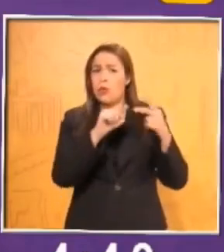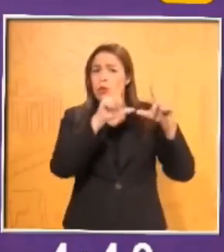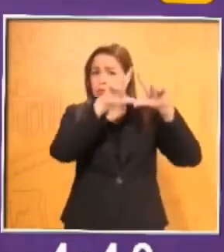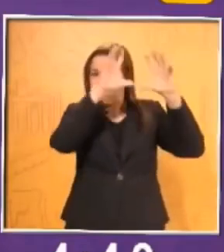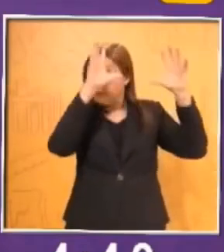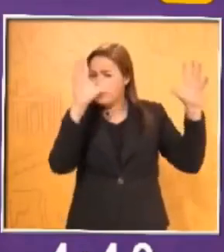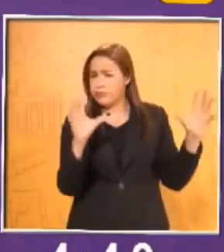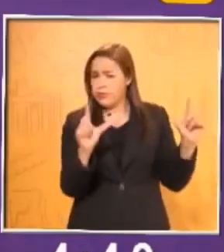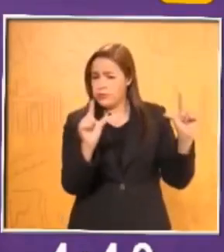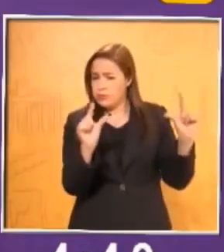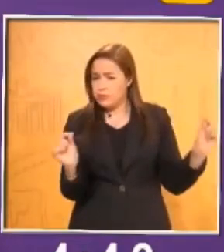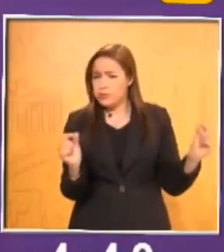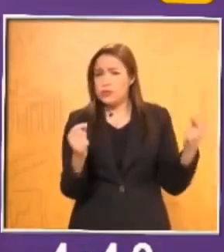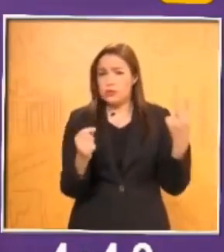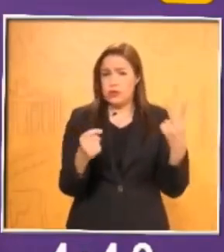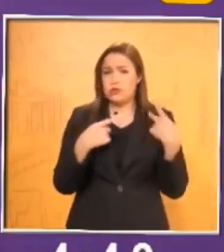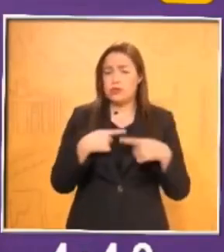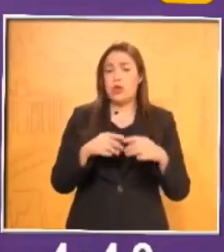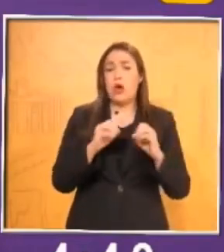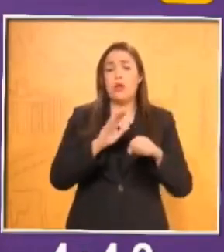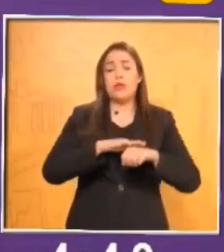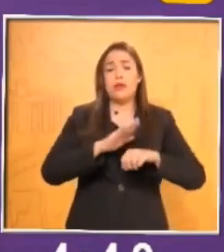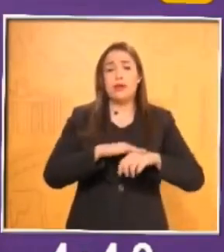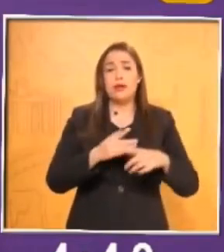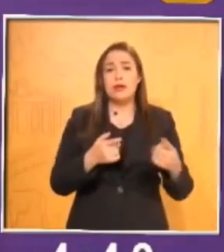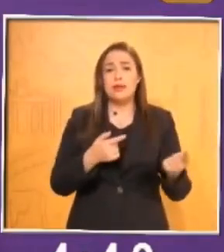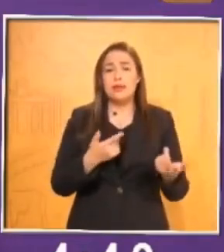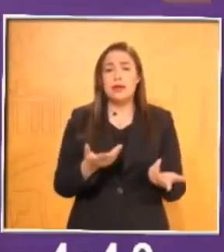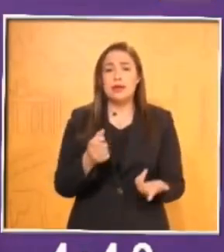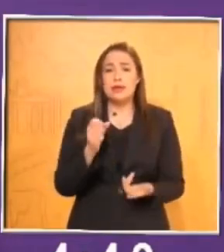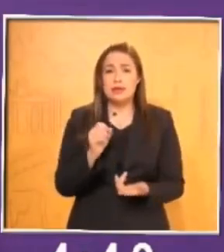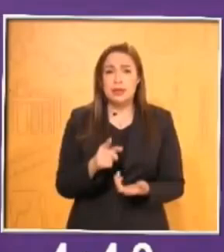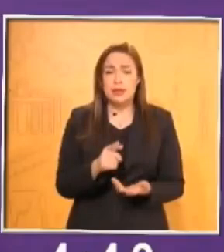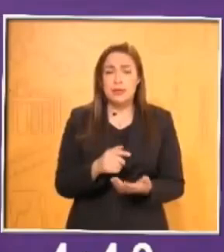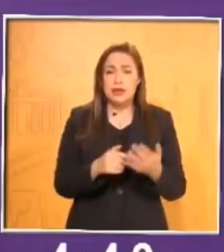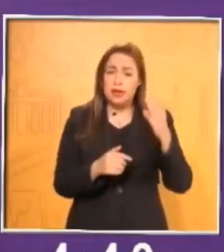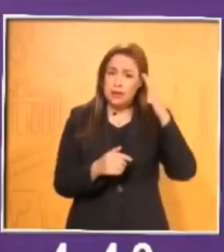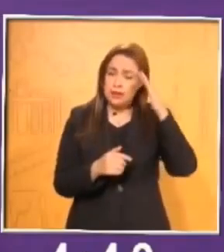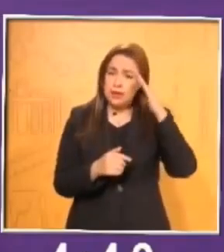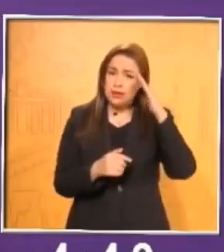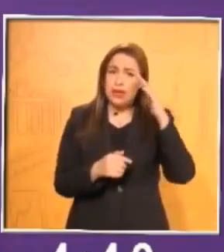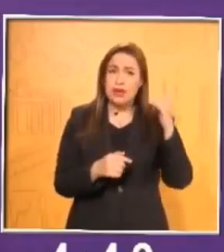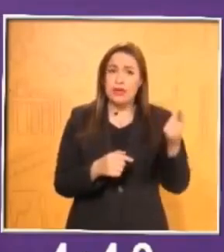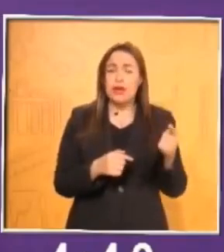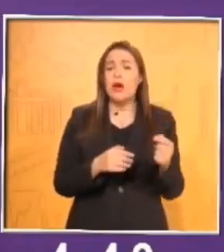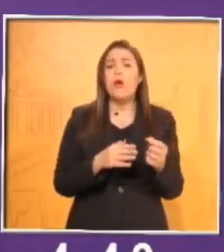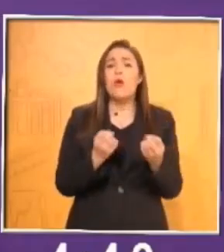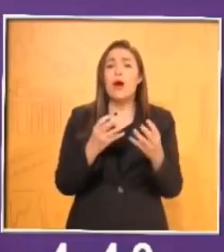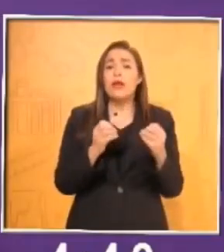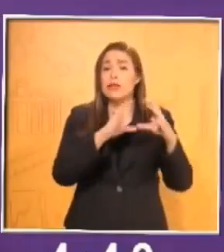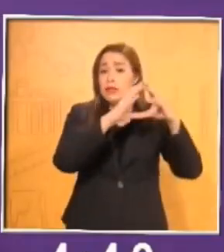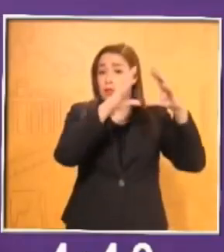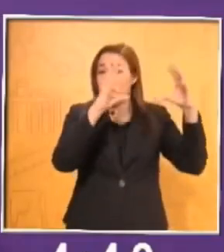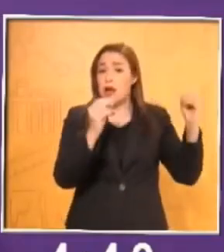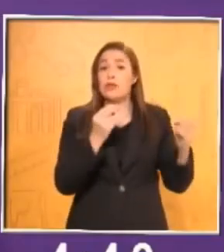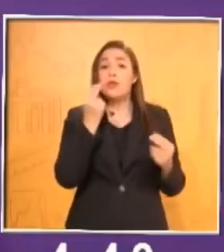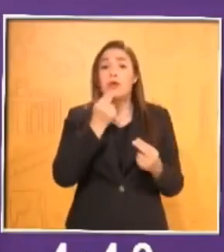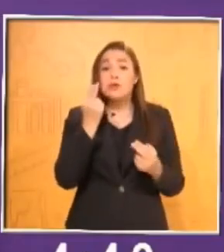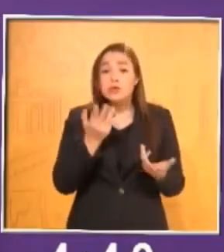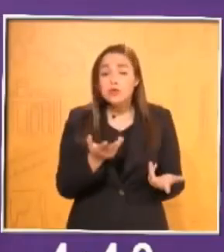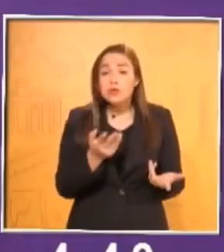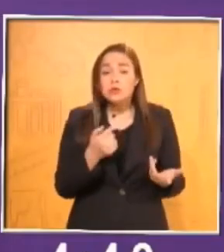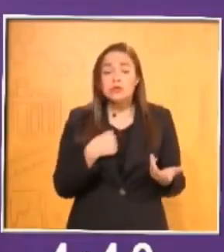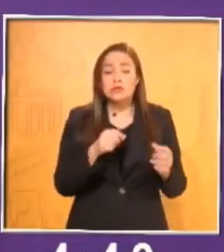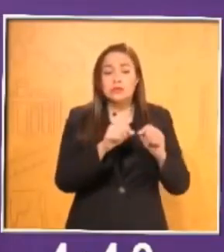you, about the zigzag bubbles that you are going to use to